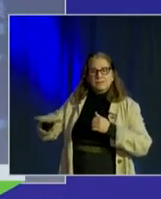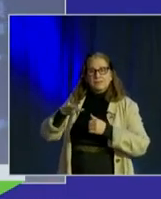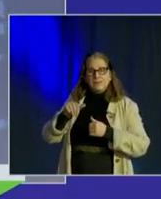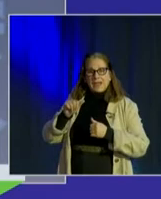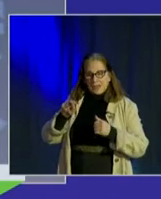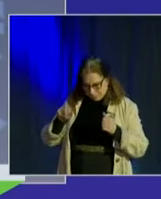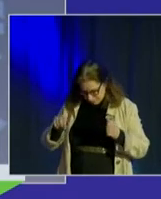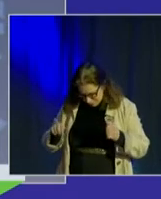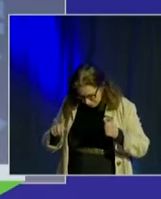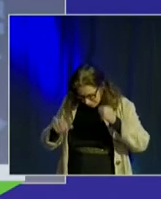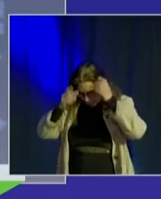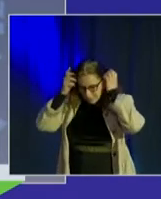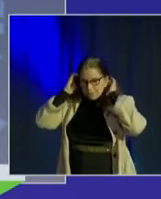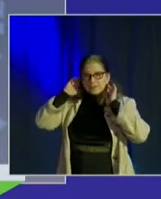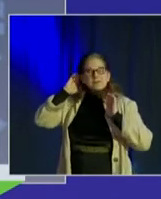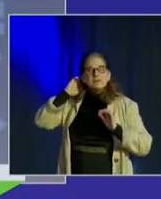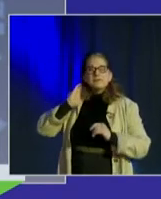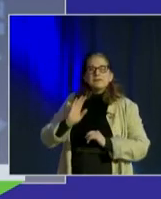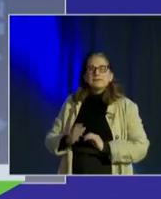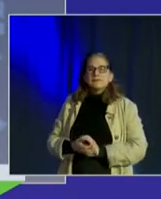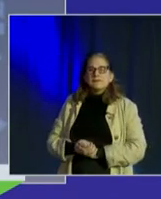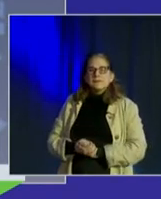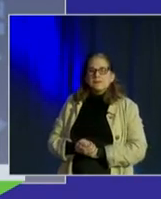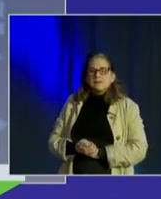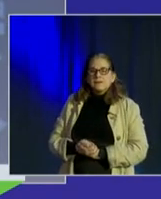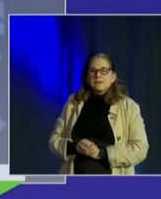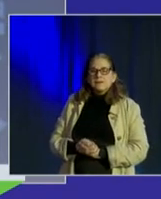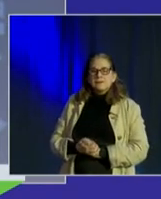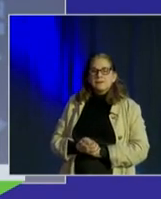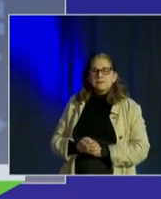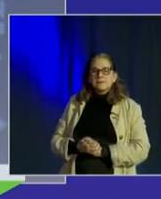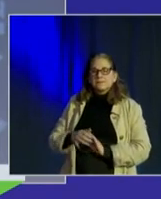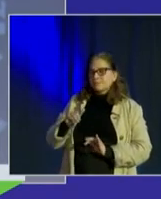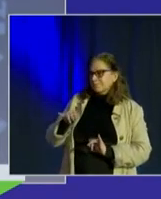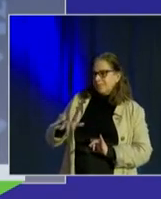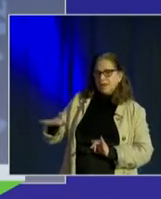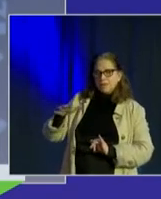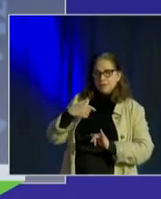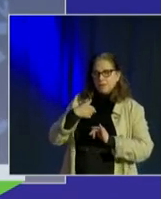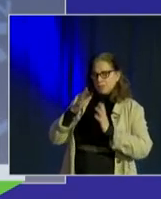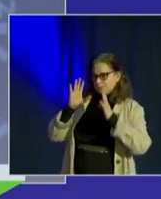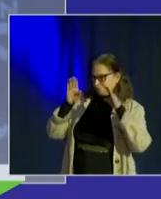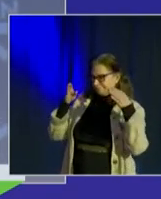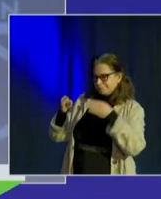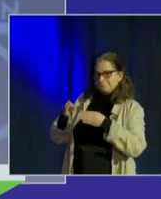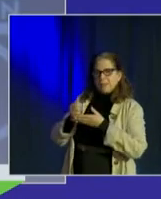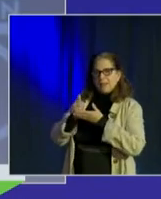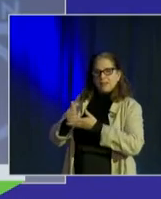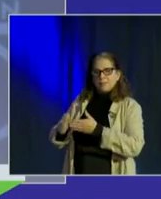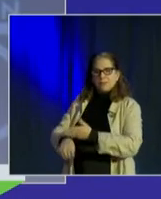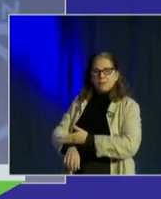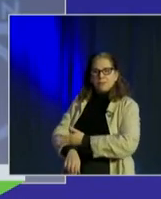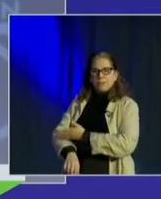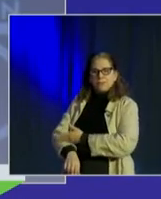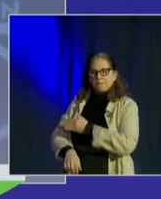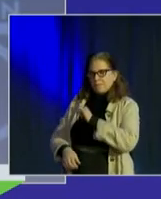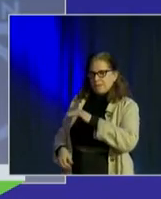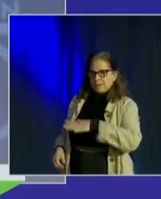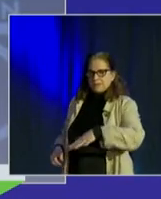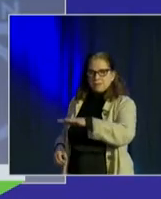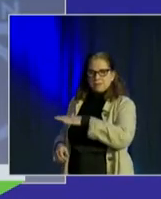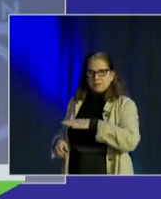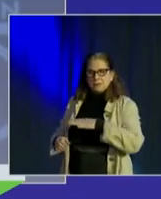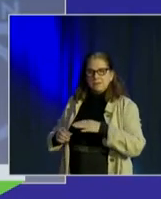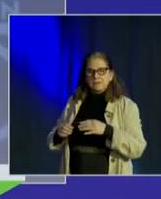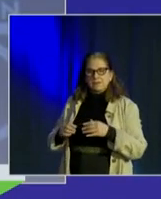there out to the other 151 blocks throughout the city in the coming months, and putting these city services and your dollars to good work to try to